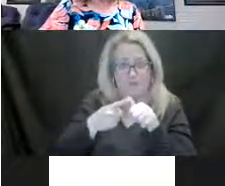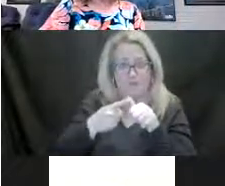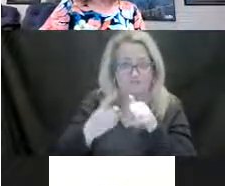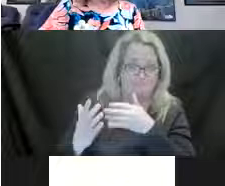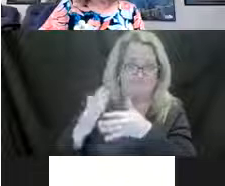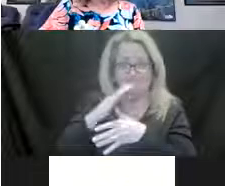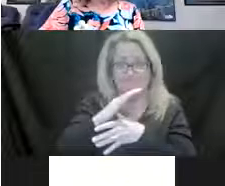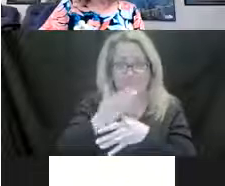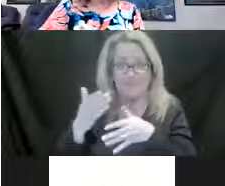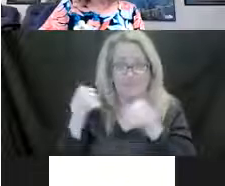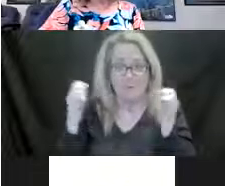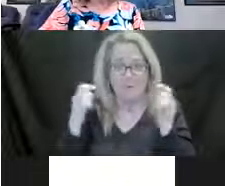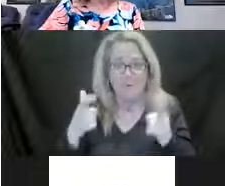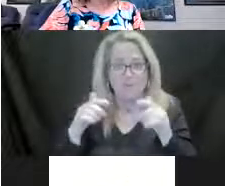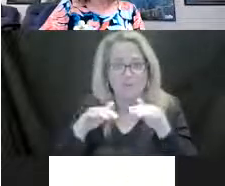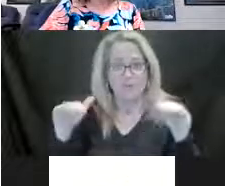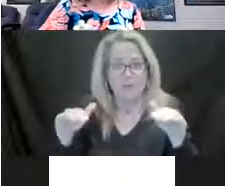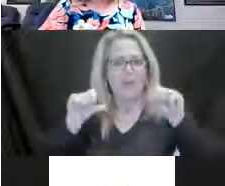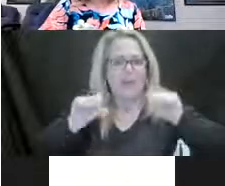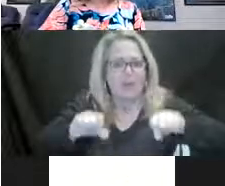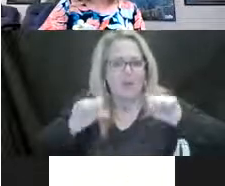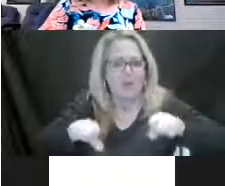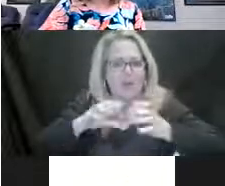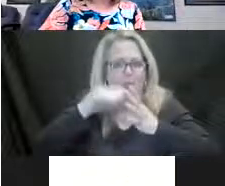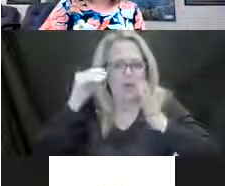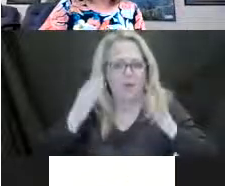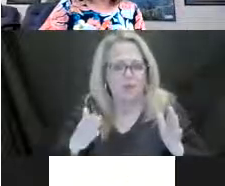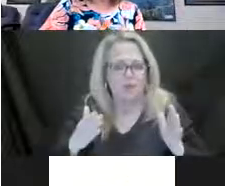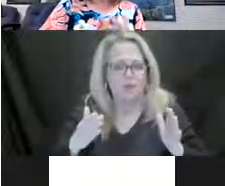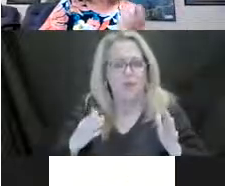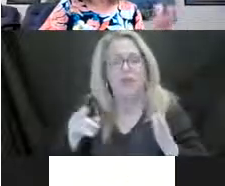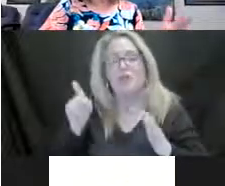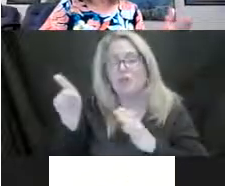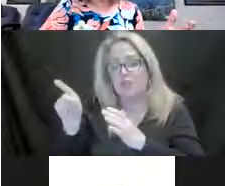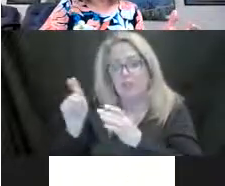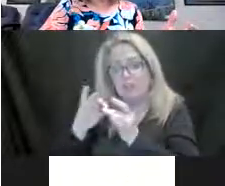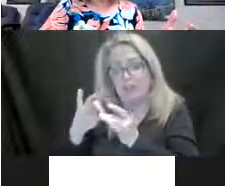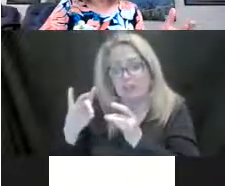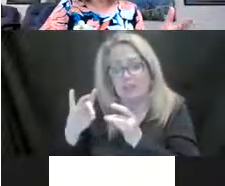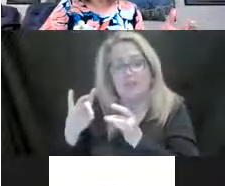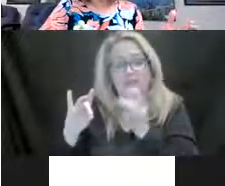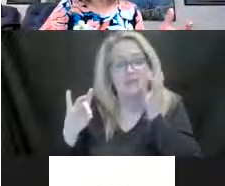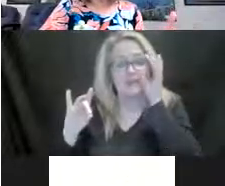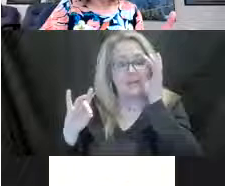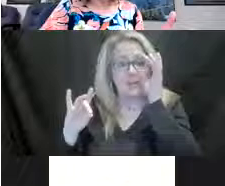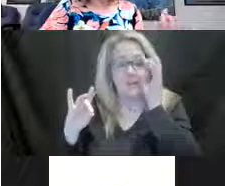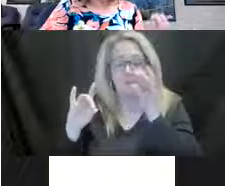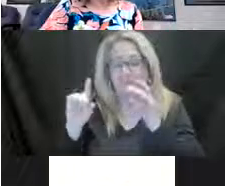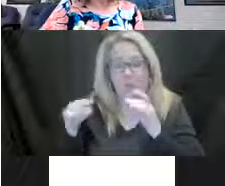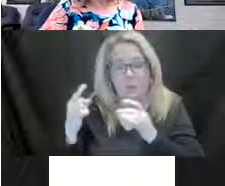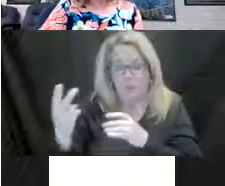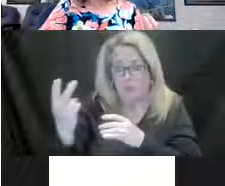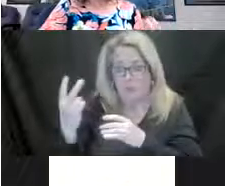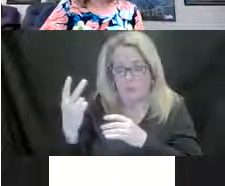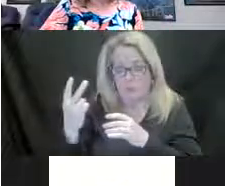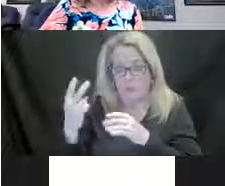all children are capable learners. She mentioned that the only couple of children that she ever met that were